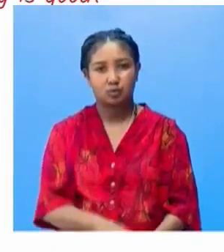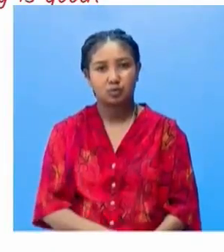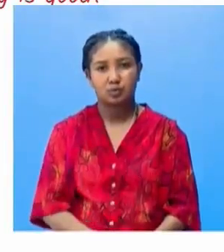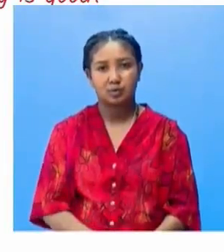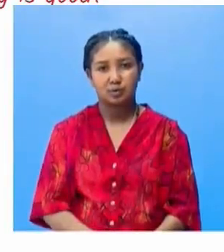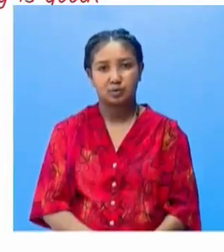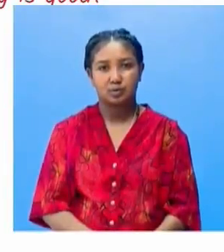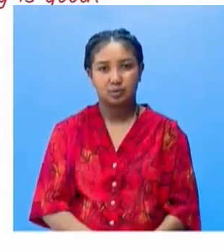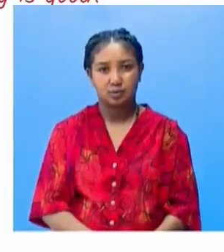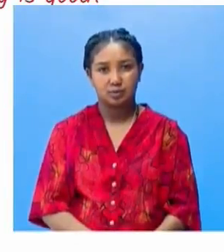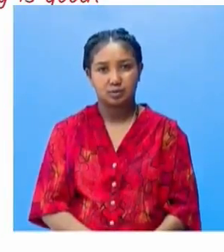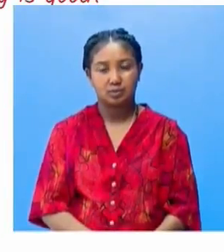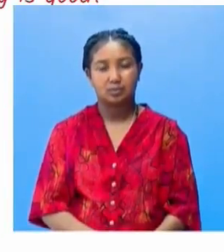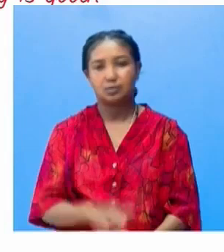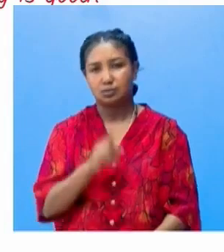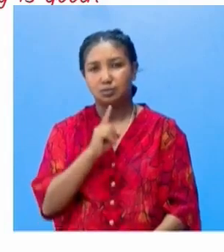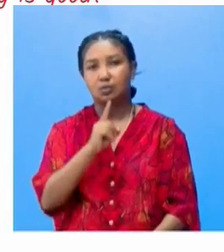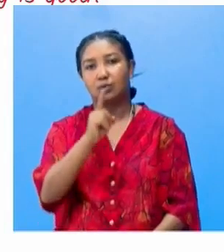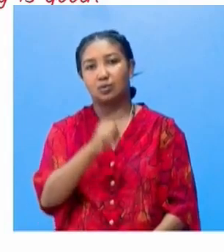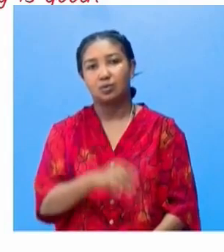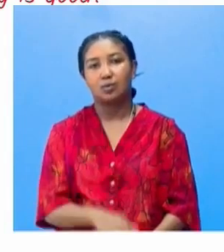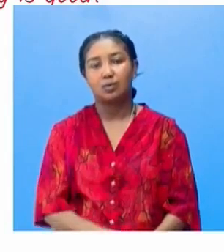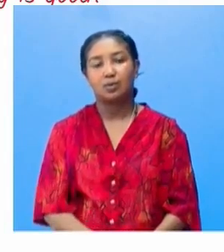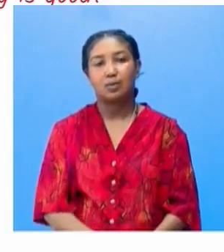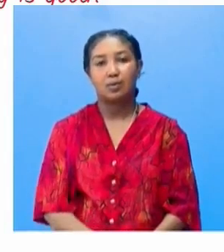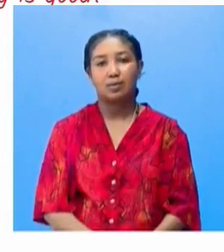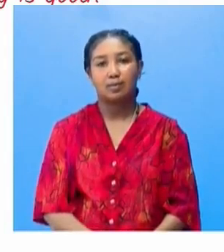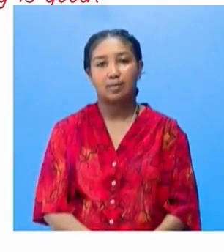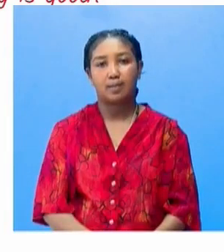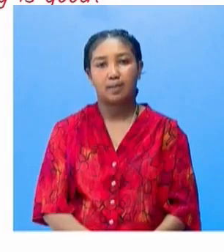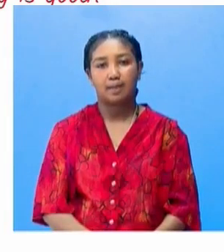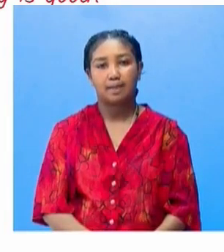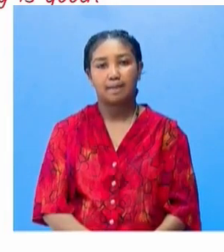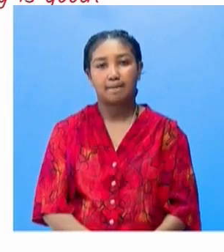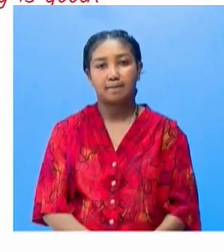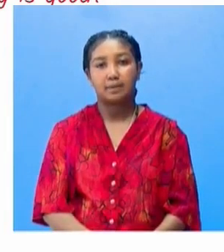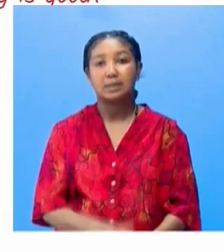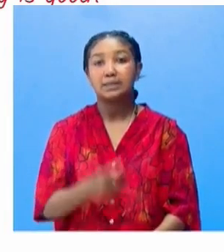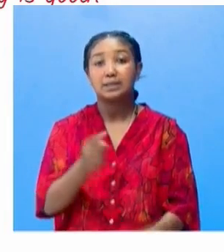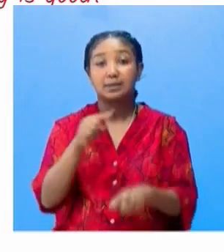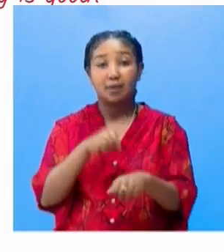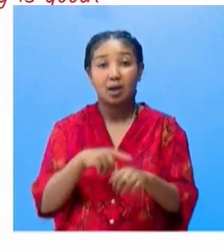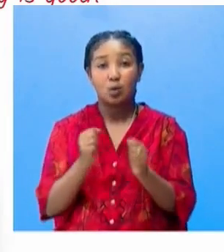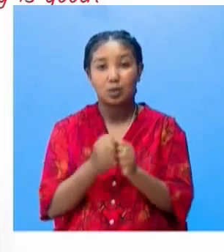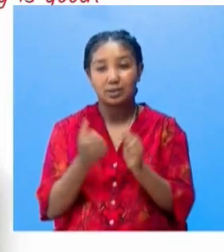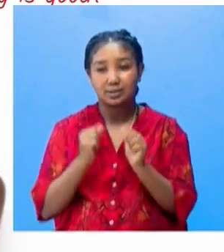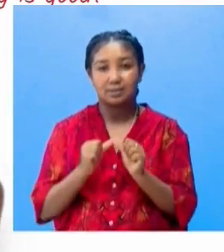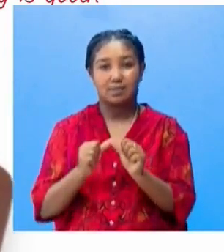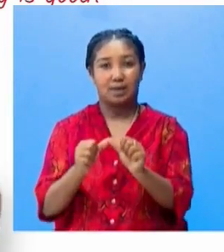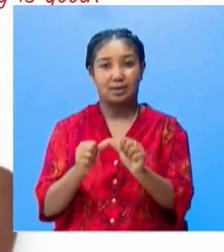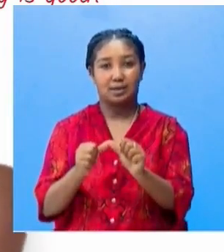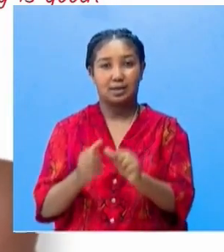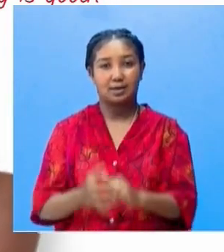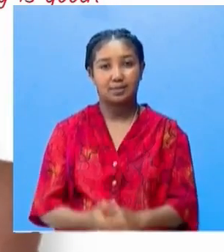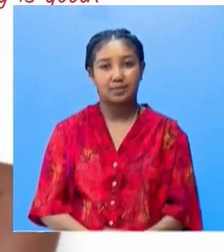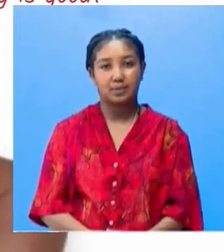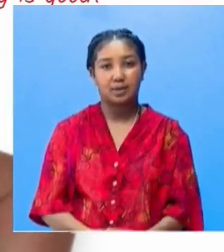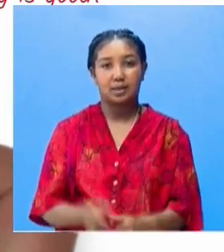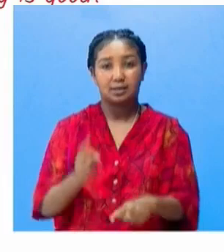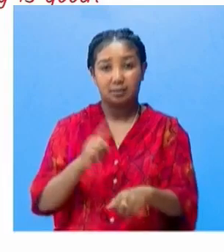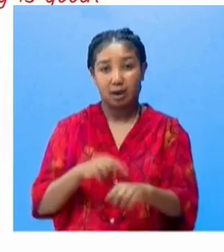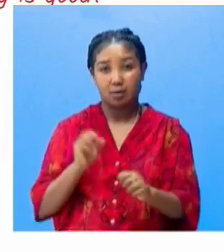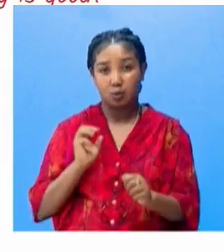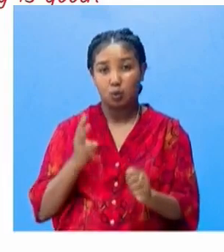by saying like this, true. Yes, true. The time we spent, look, the